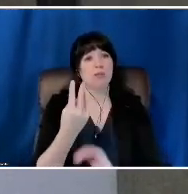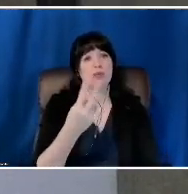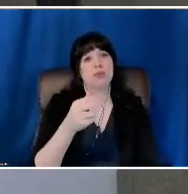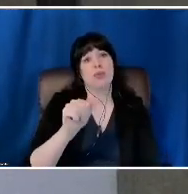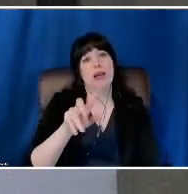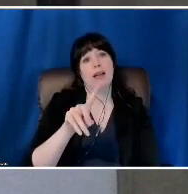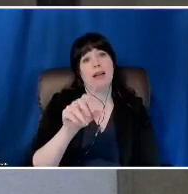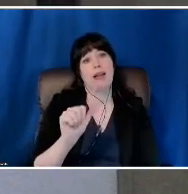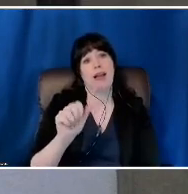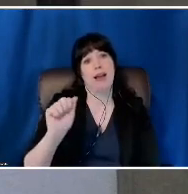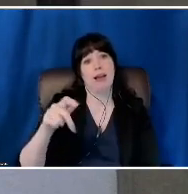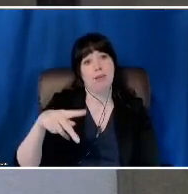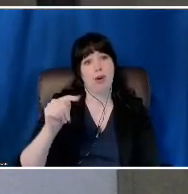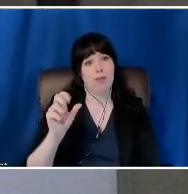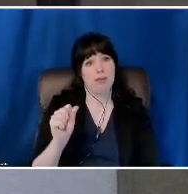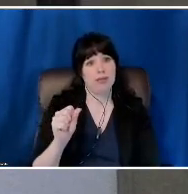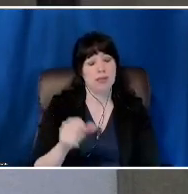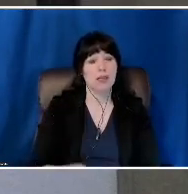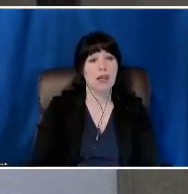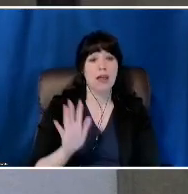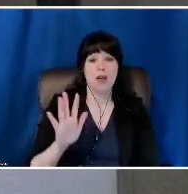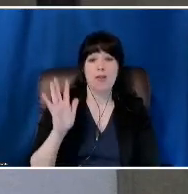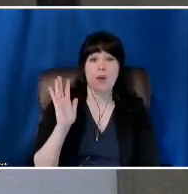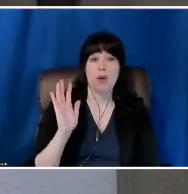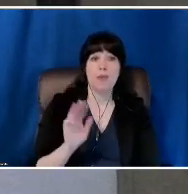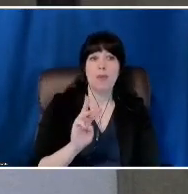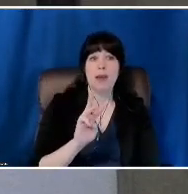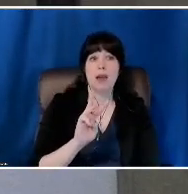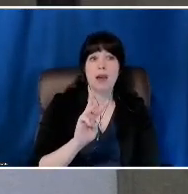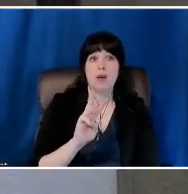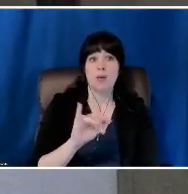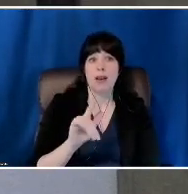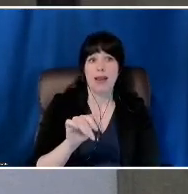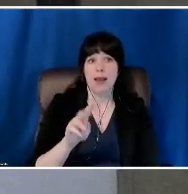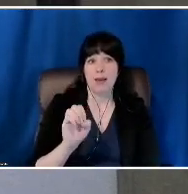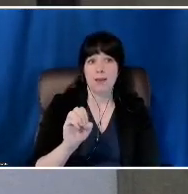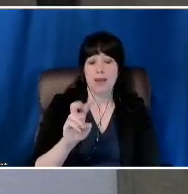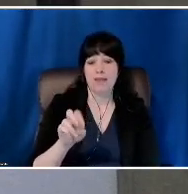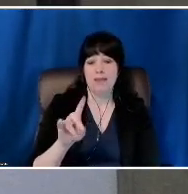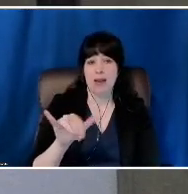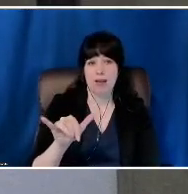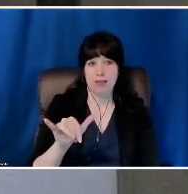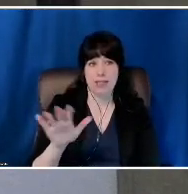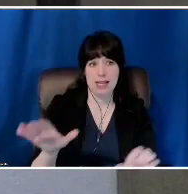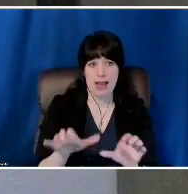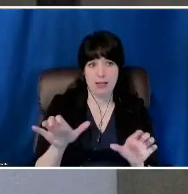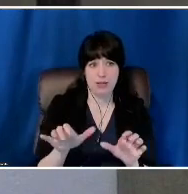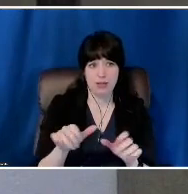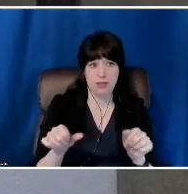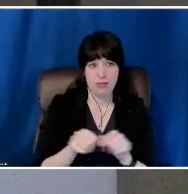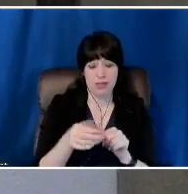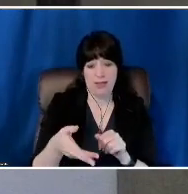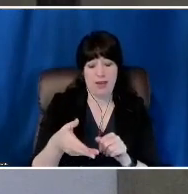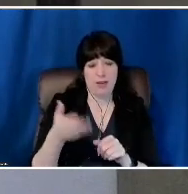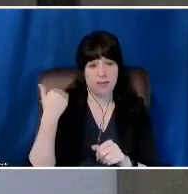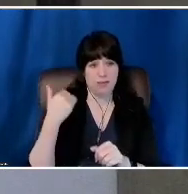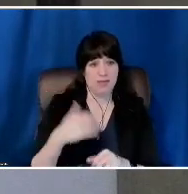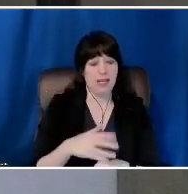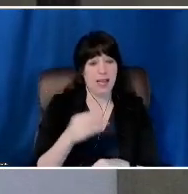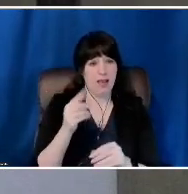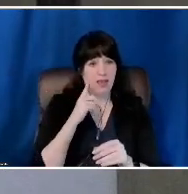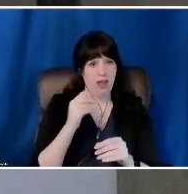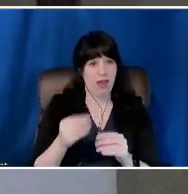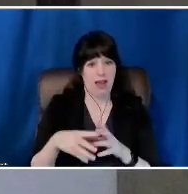apartments. There was formerly a Mid-Willamette Valley Community Action Head Start on site at South Fair, and they outgrew